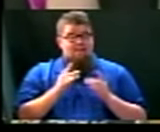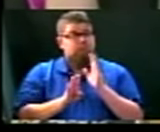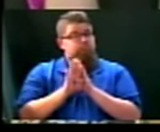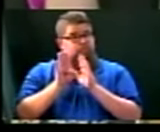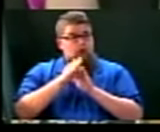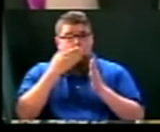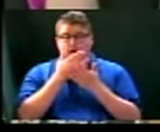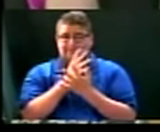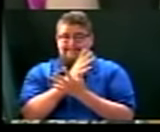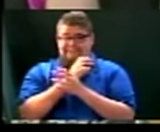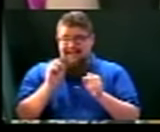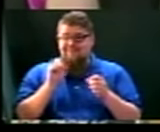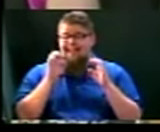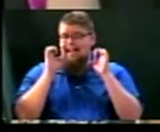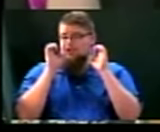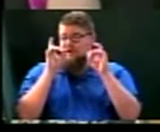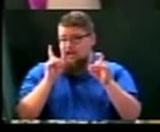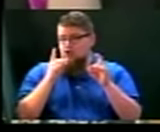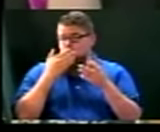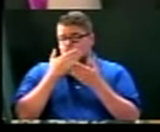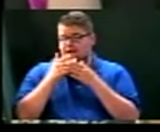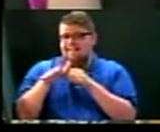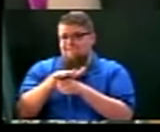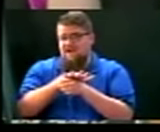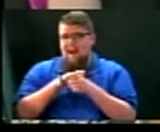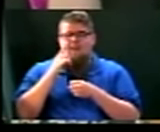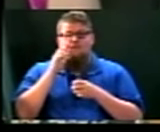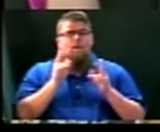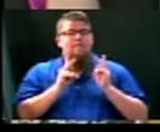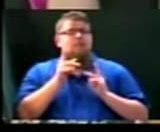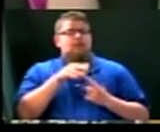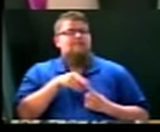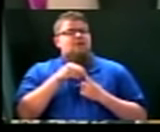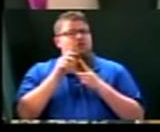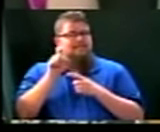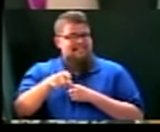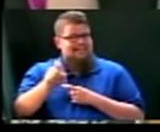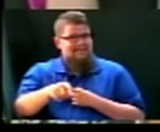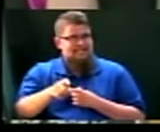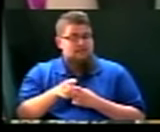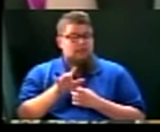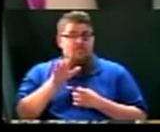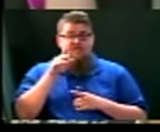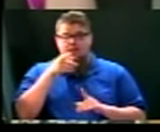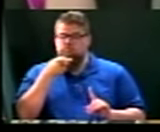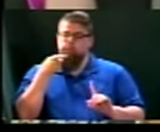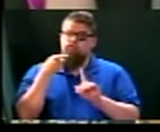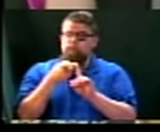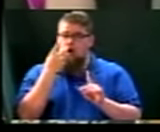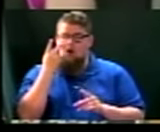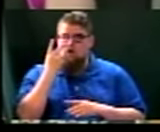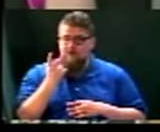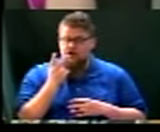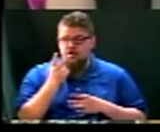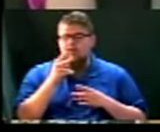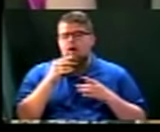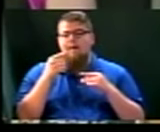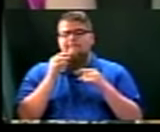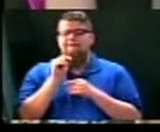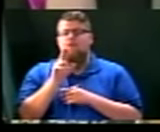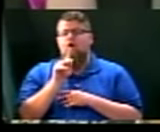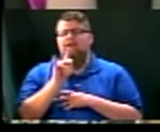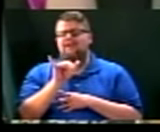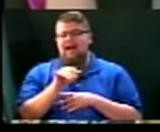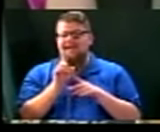and academically appropriate environment for students with special needs. Ultimately, their vision is to be a comprehensive, multidisciplinary